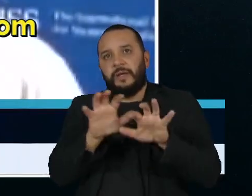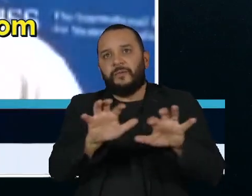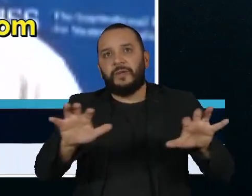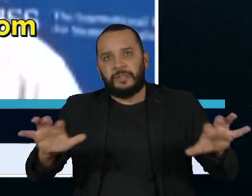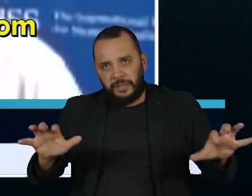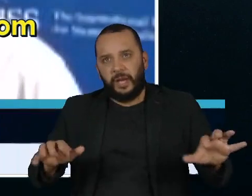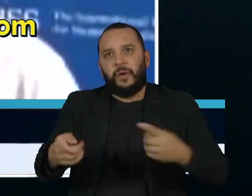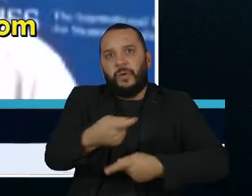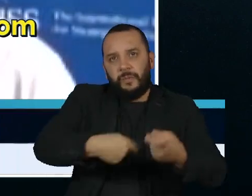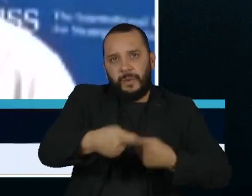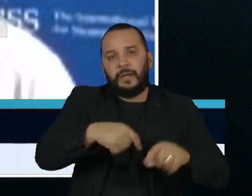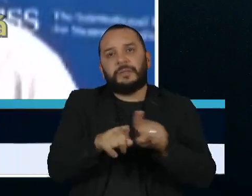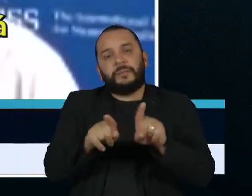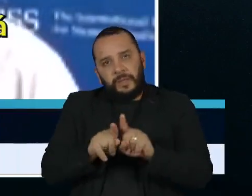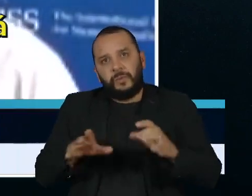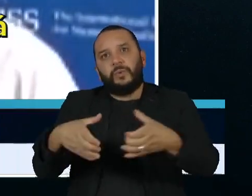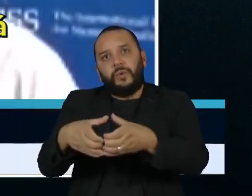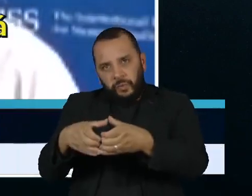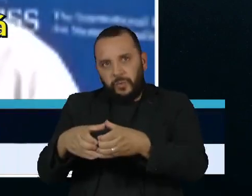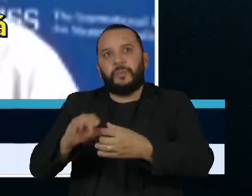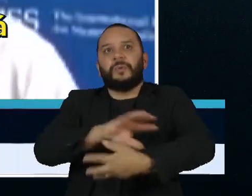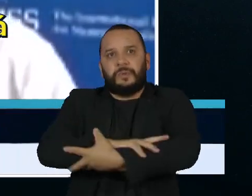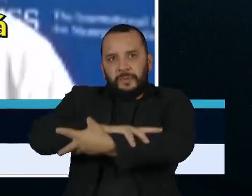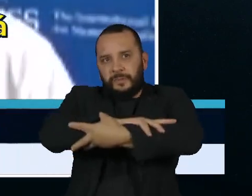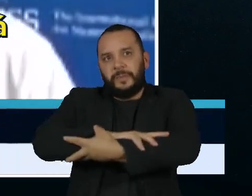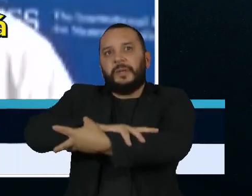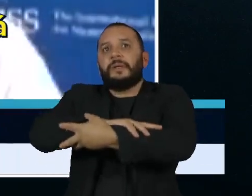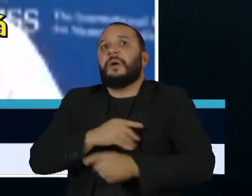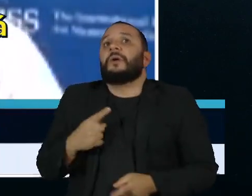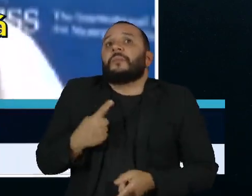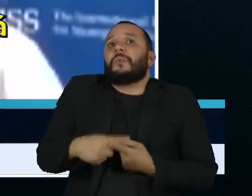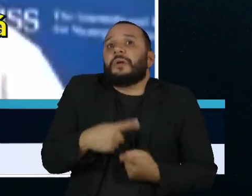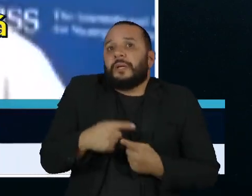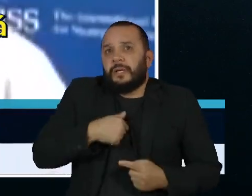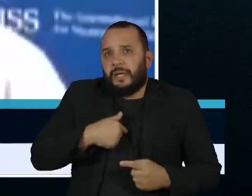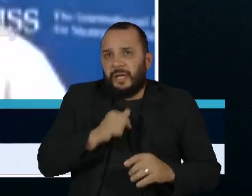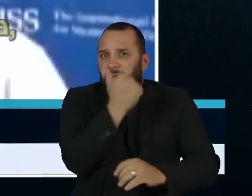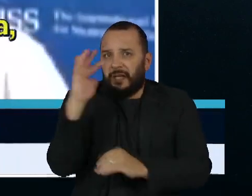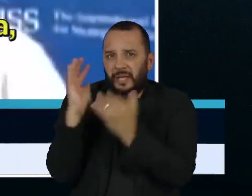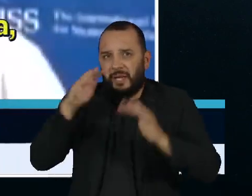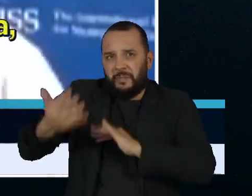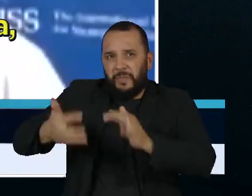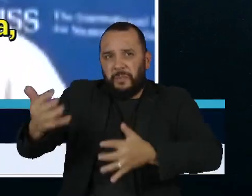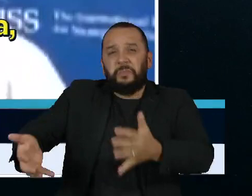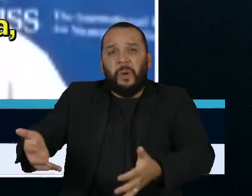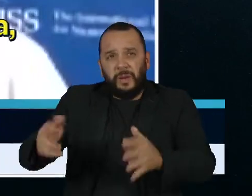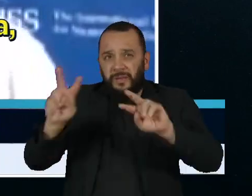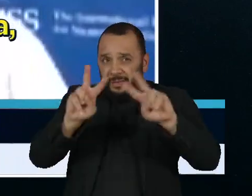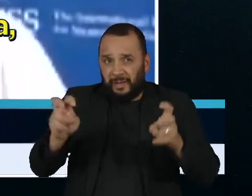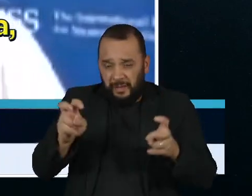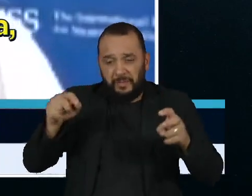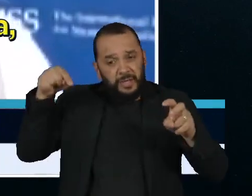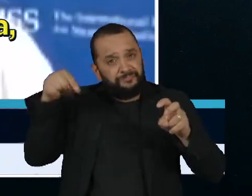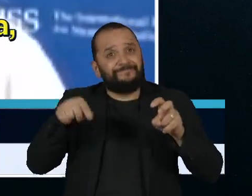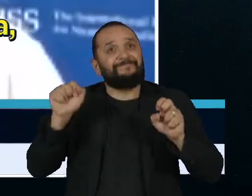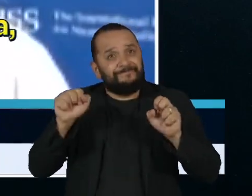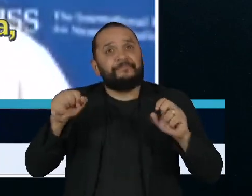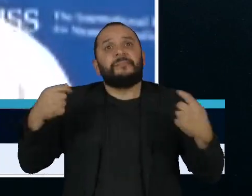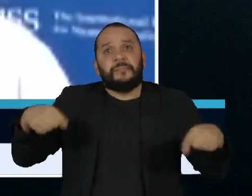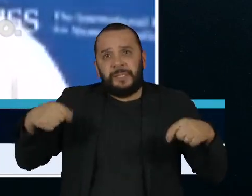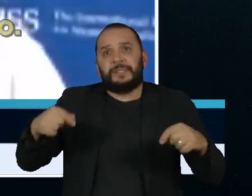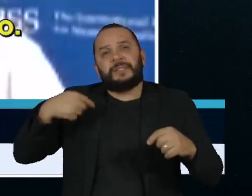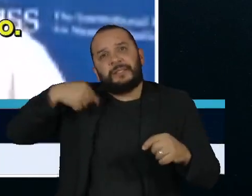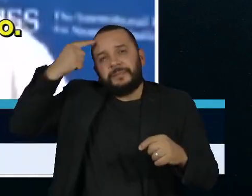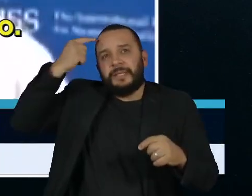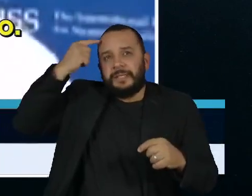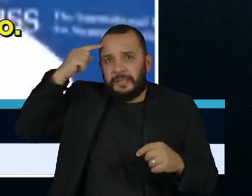with Mercosur, because when deforestation is on the table, then we can consider soybeans, for example,